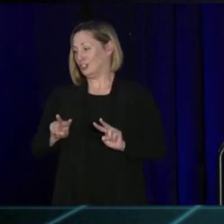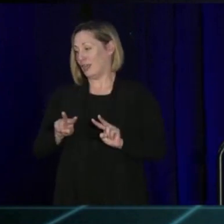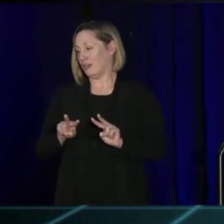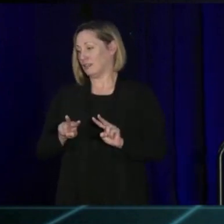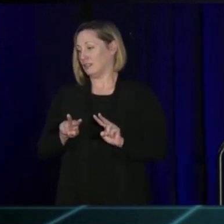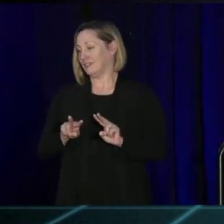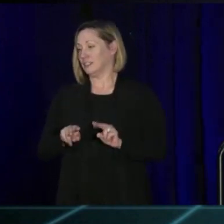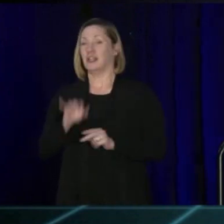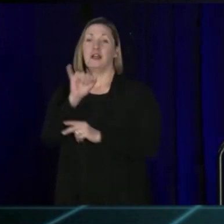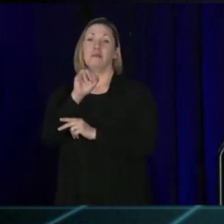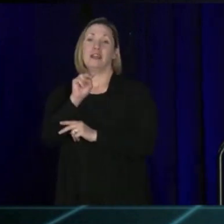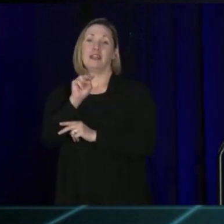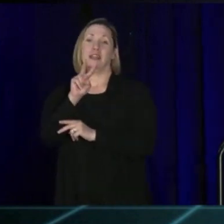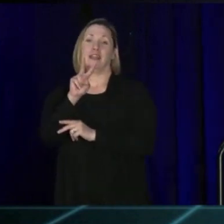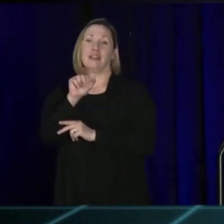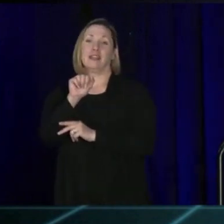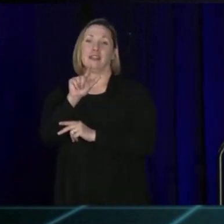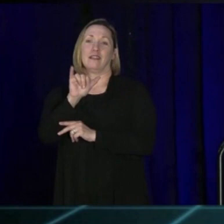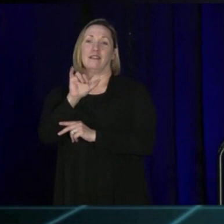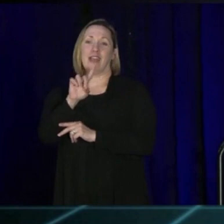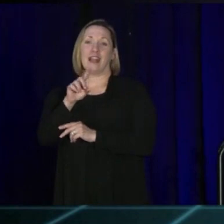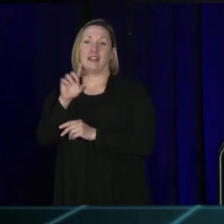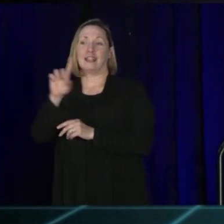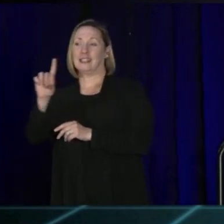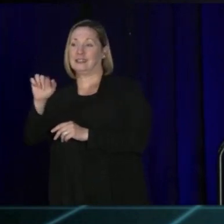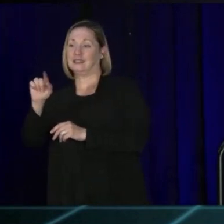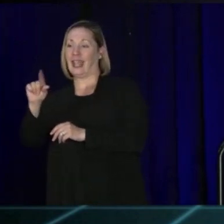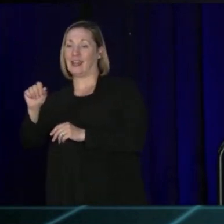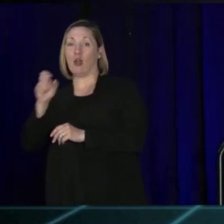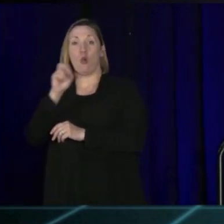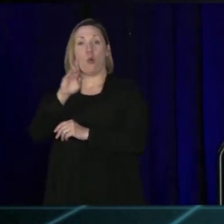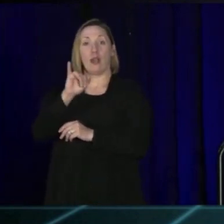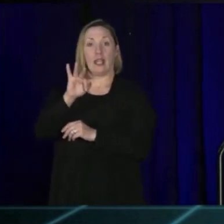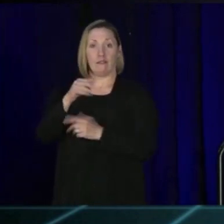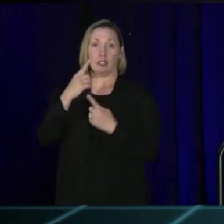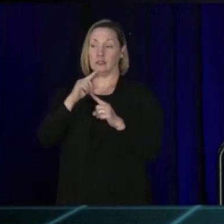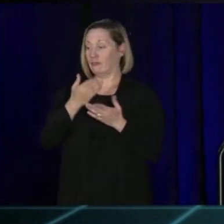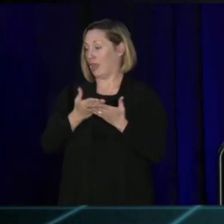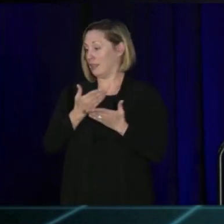data, or if it is valid. Okay.